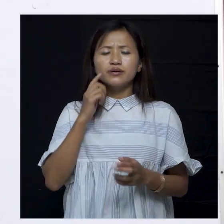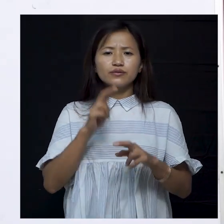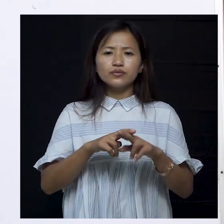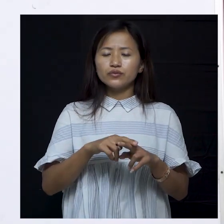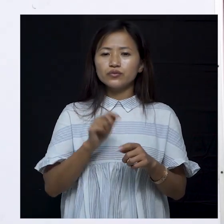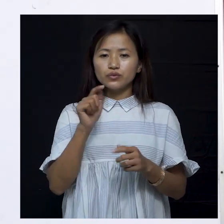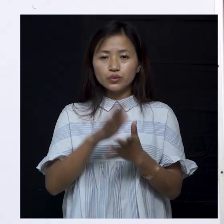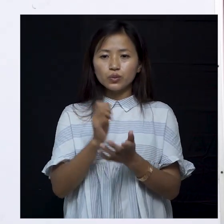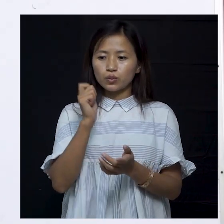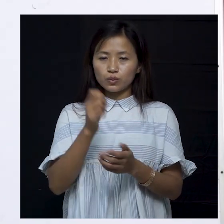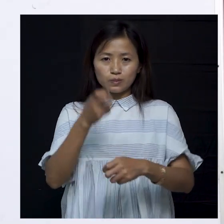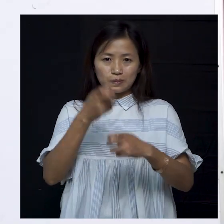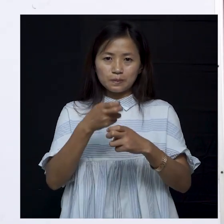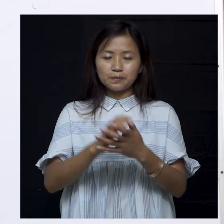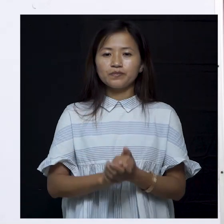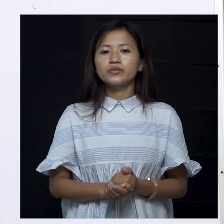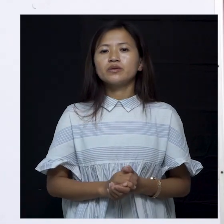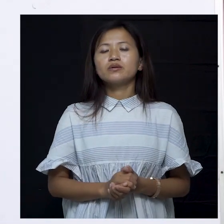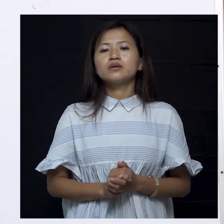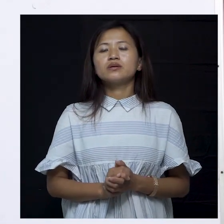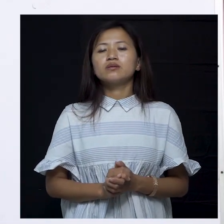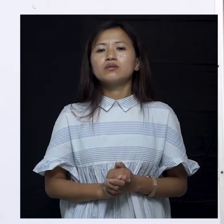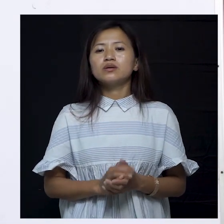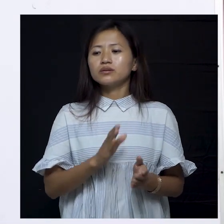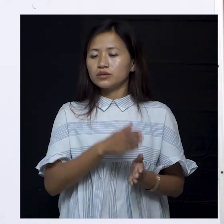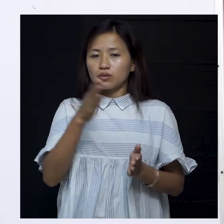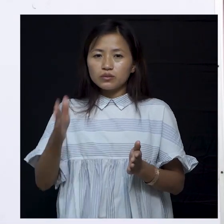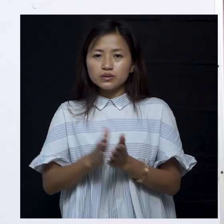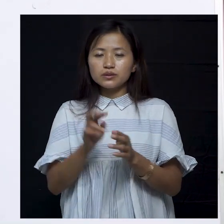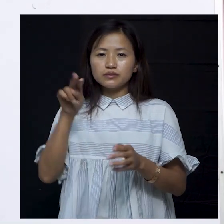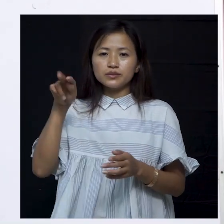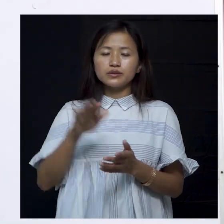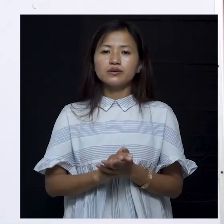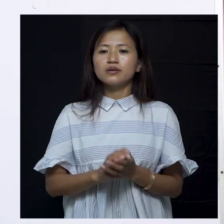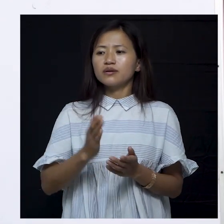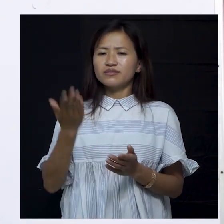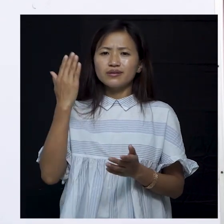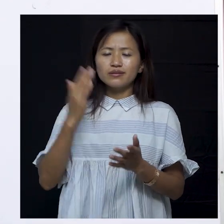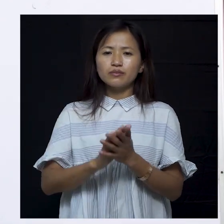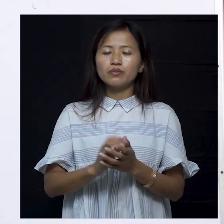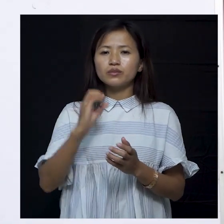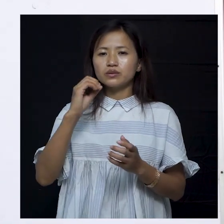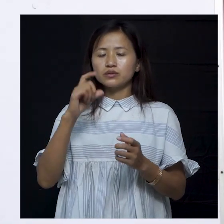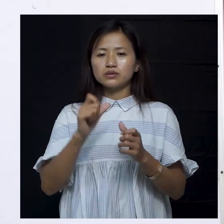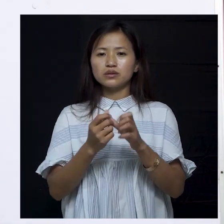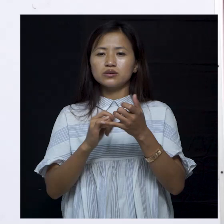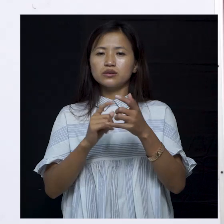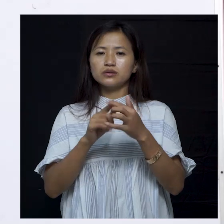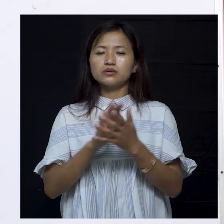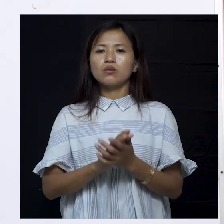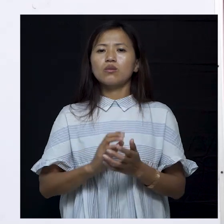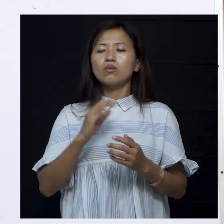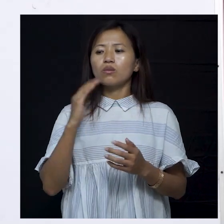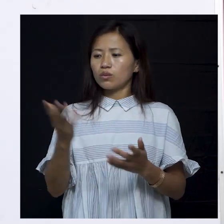An adverb clause of contrast will give you an opposite meaning of what the later part of the clause is. Although he is a poor